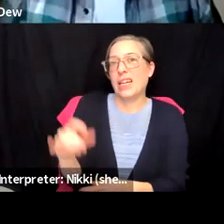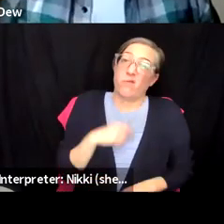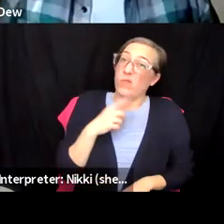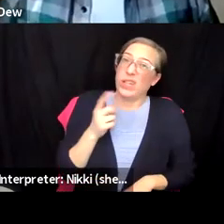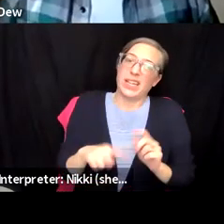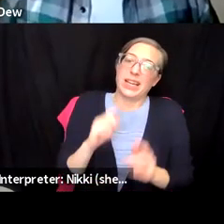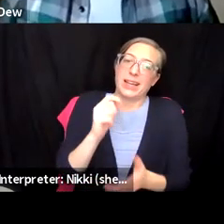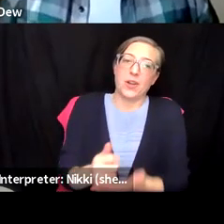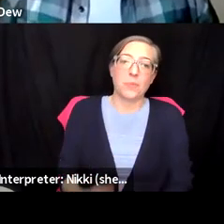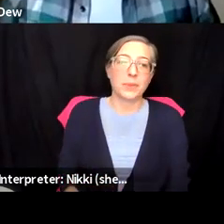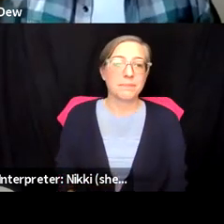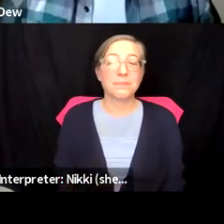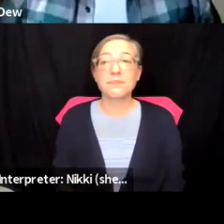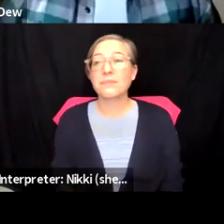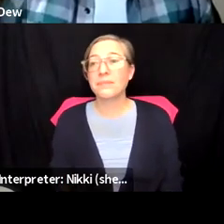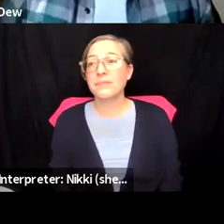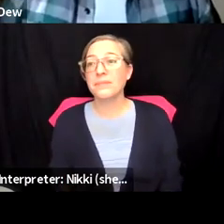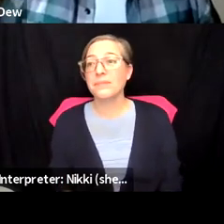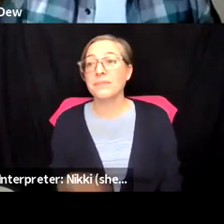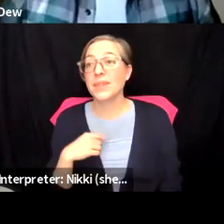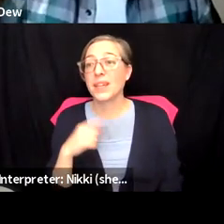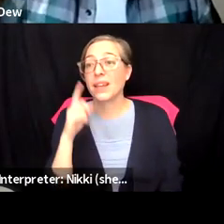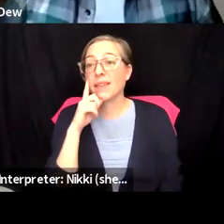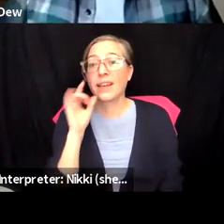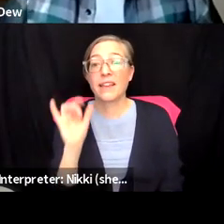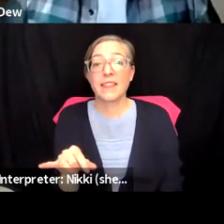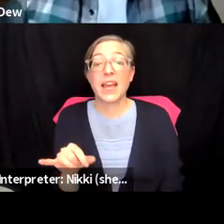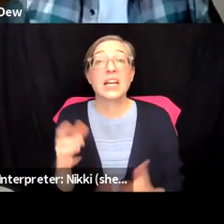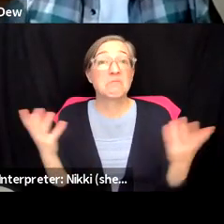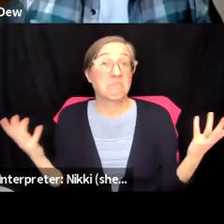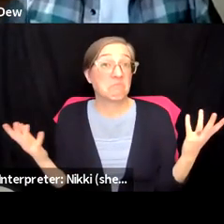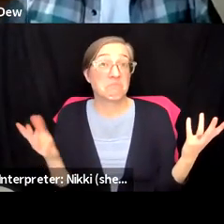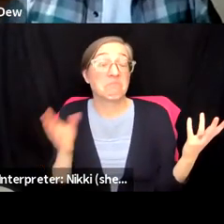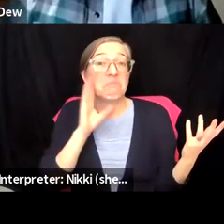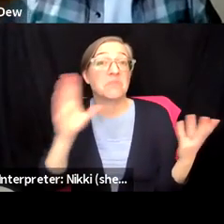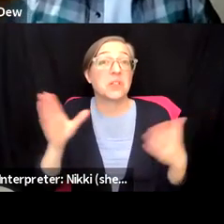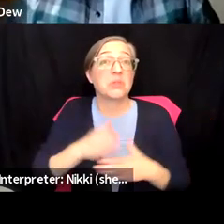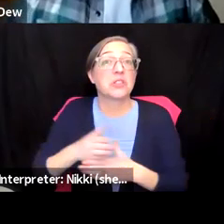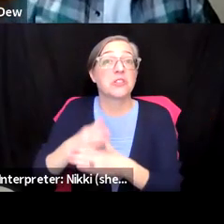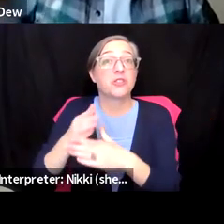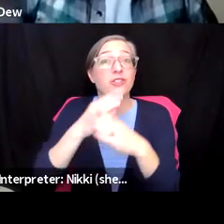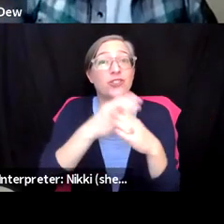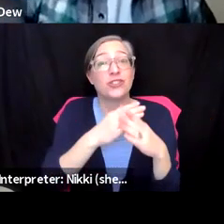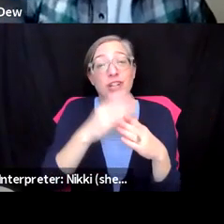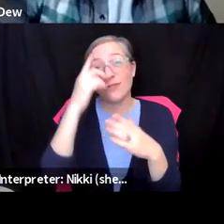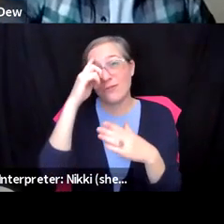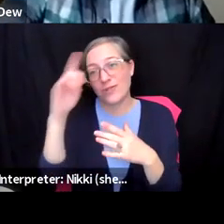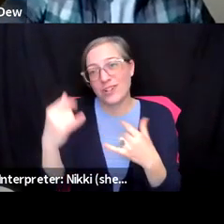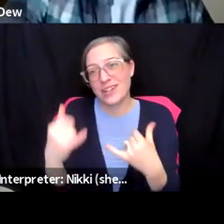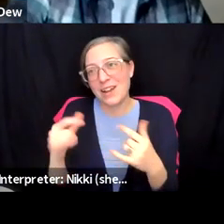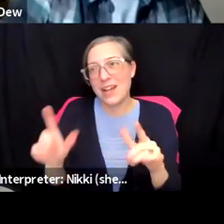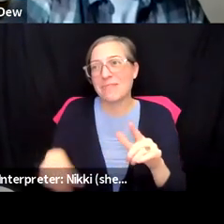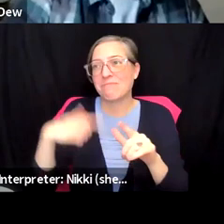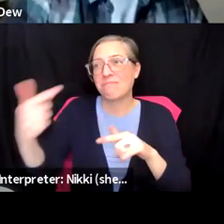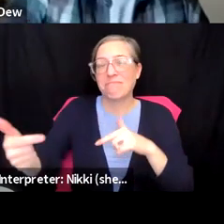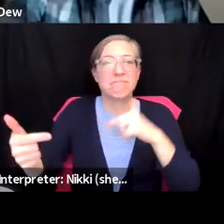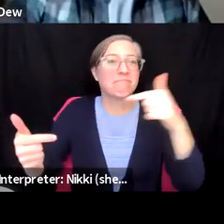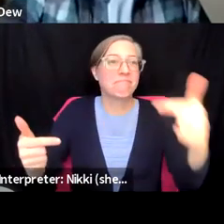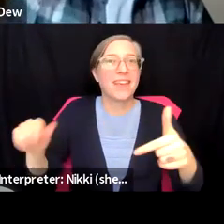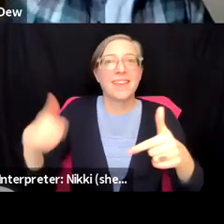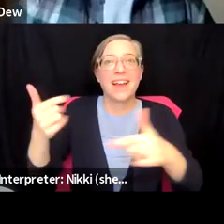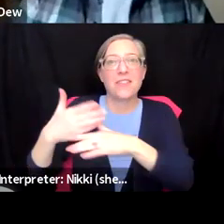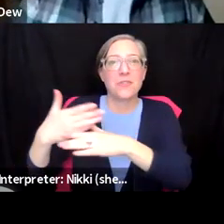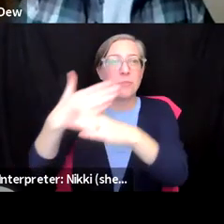So I think that is what I will share for now and give the other partners a chance to